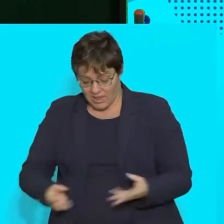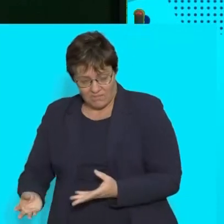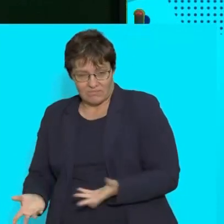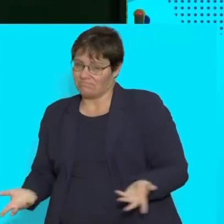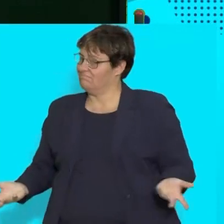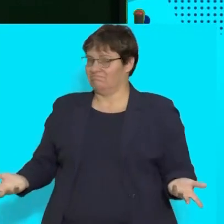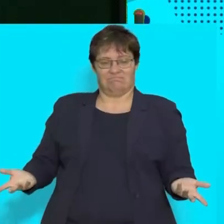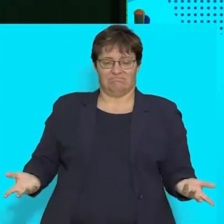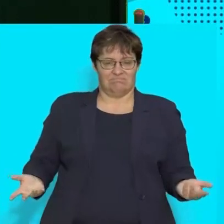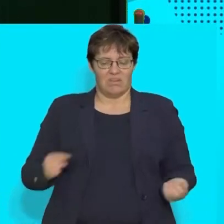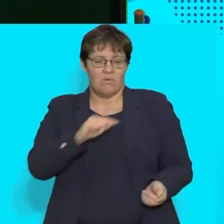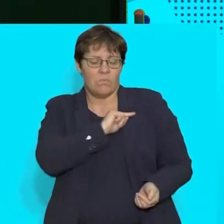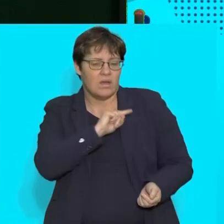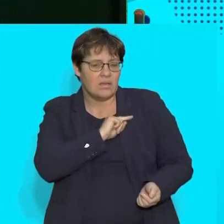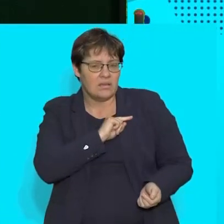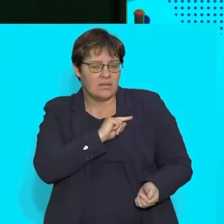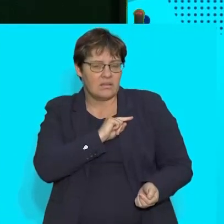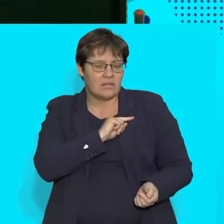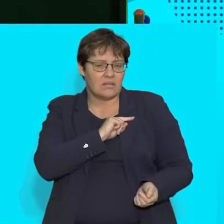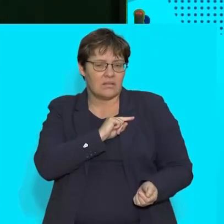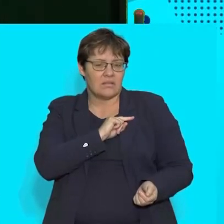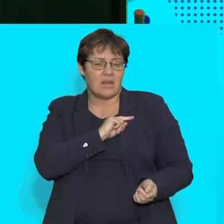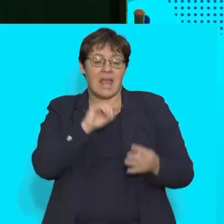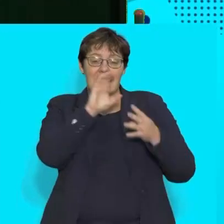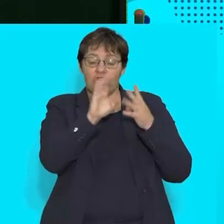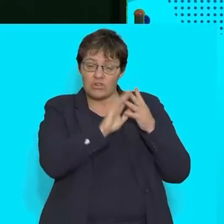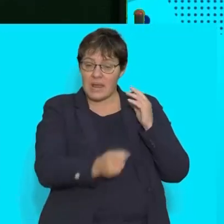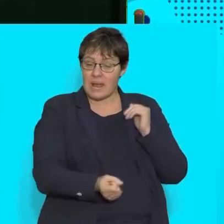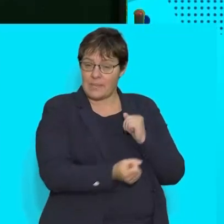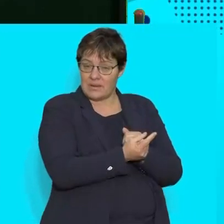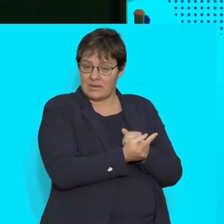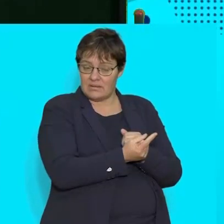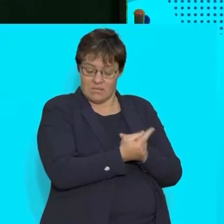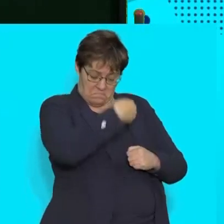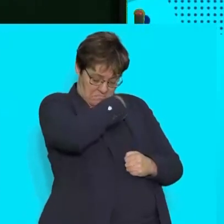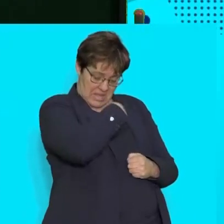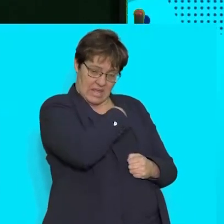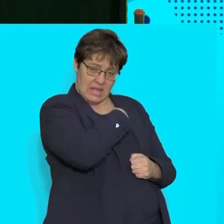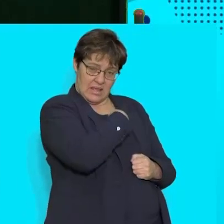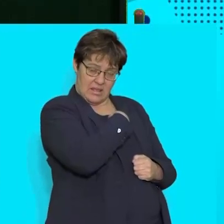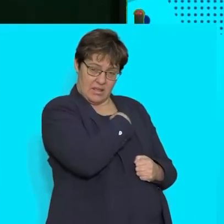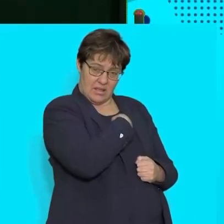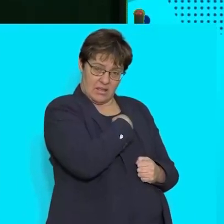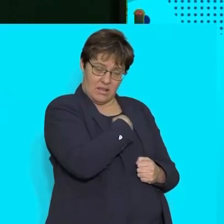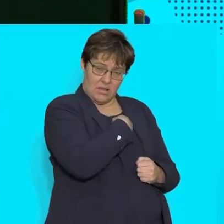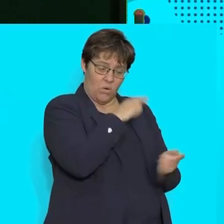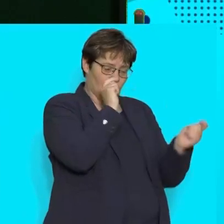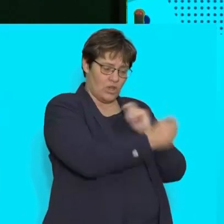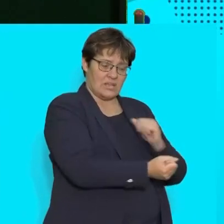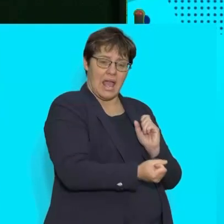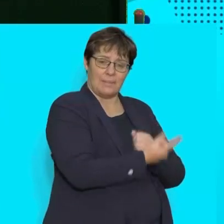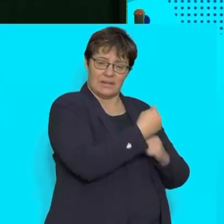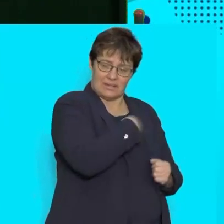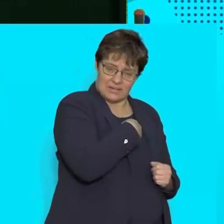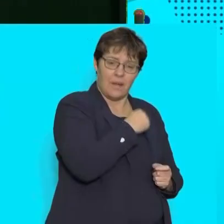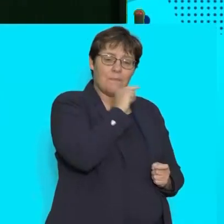unlikely. Why? Because characteristics that happen to you or changes that happen to you need